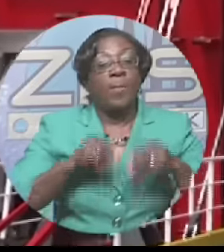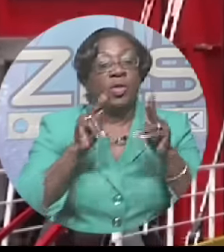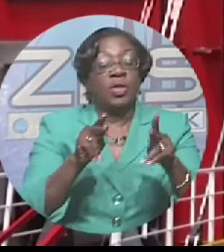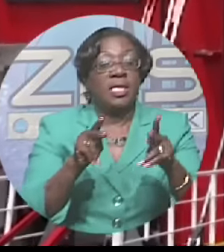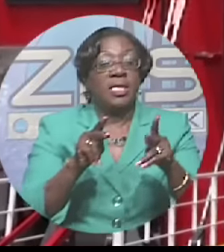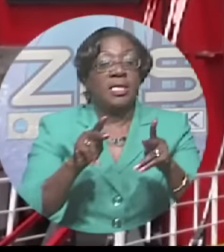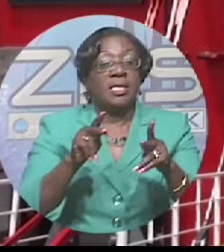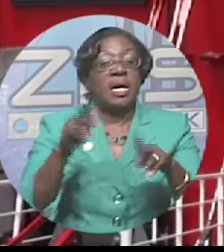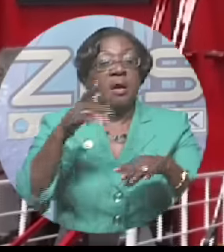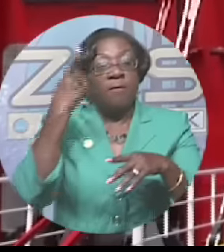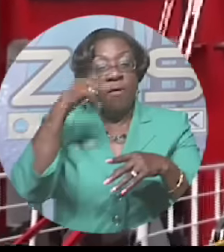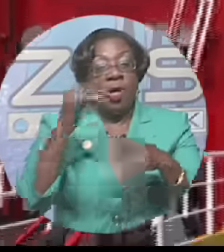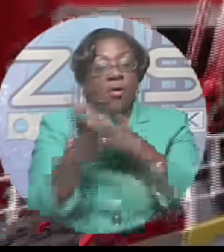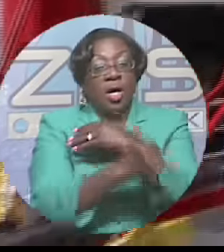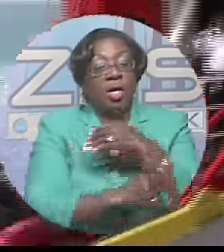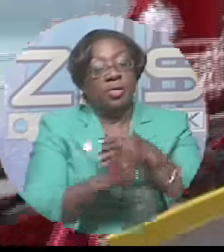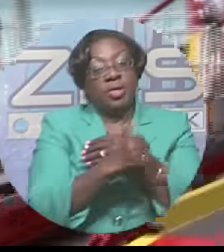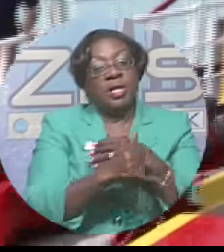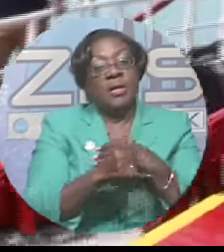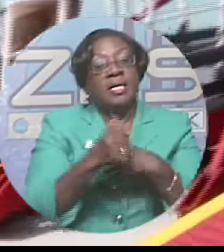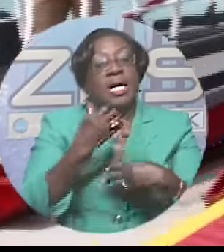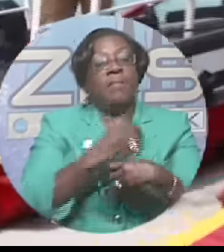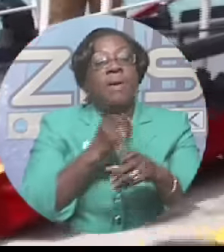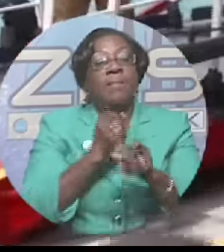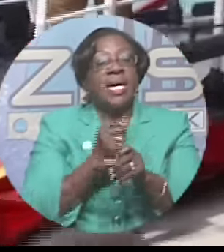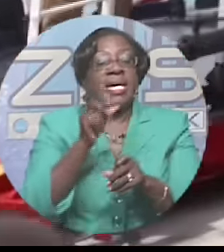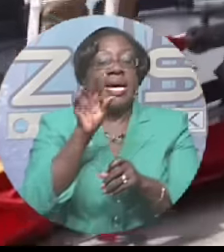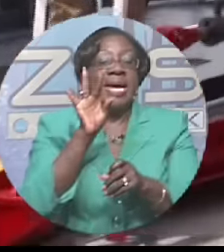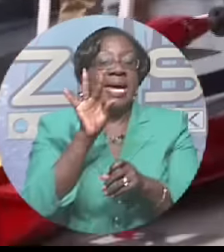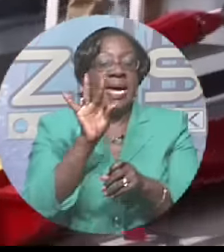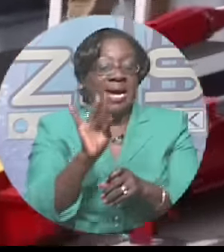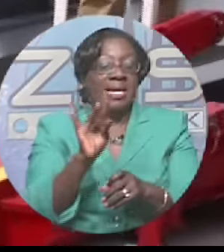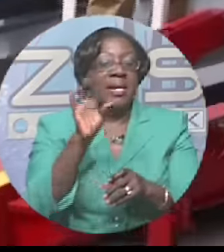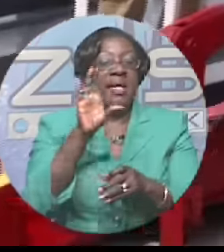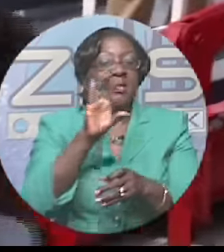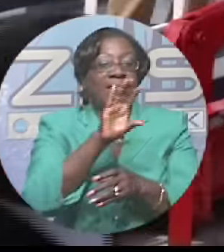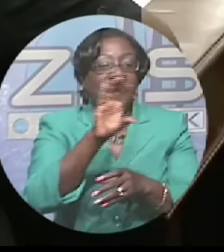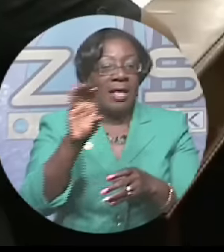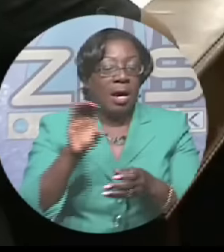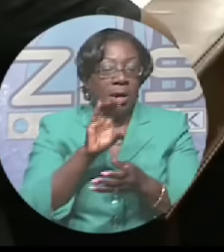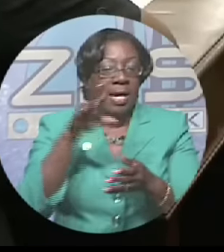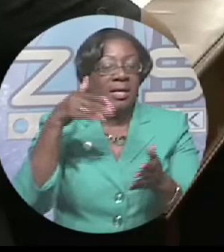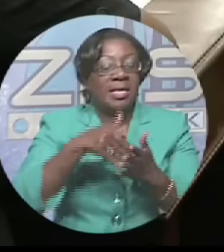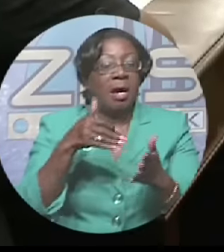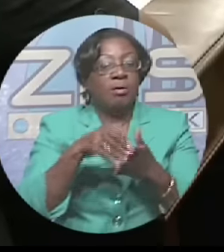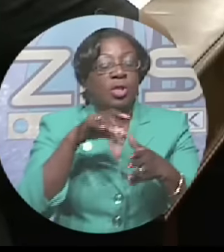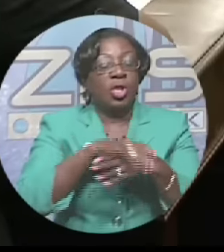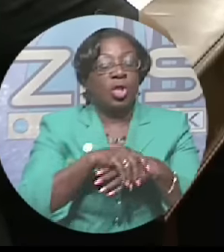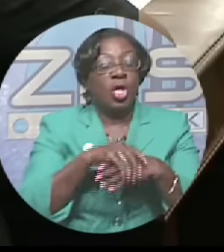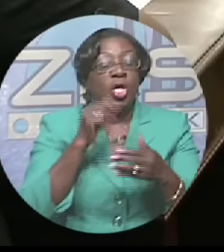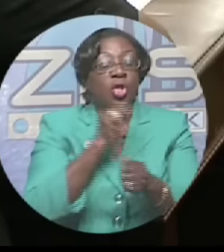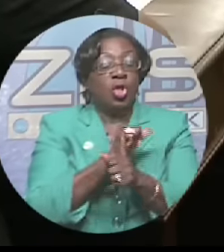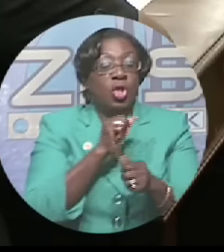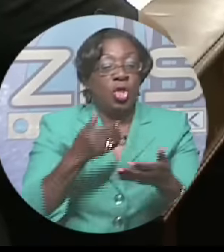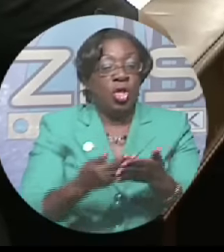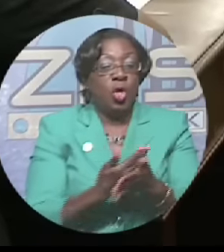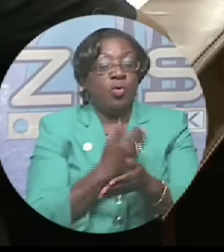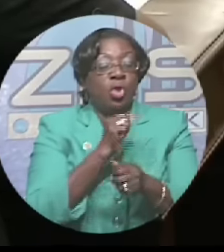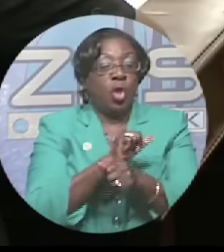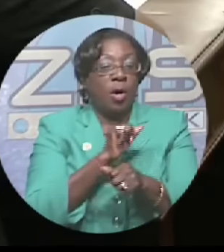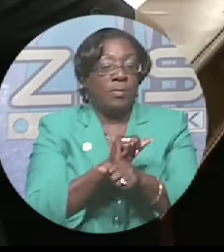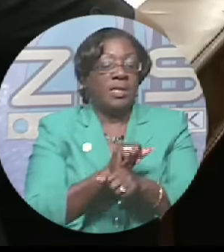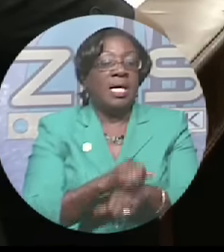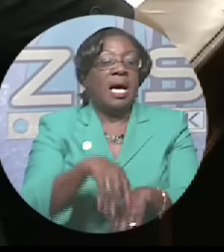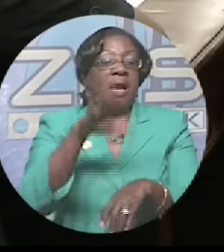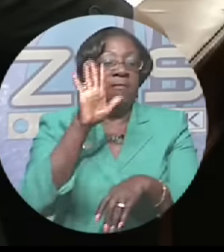country. Projects that will generate 8,000 construction jobs and 5,000 permanent ones, not including Bahamar. In fact, he says